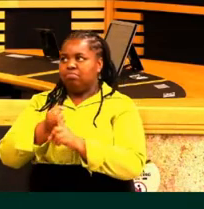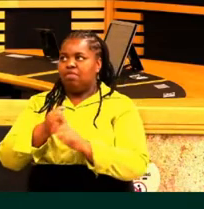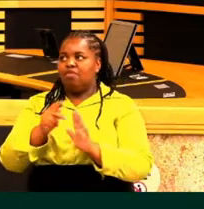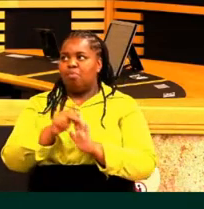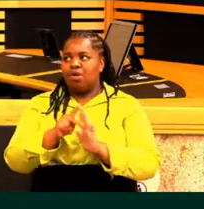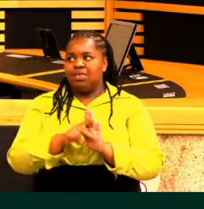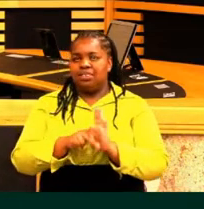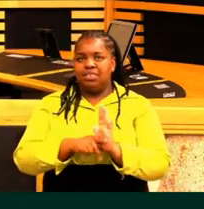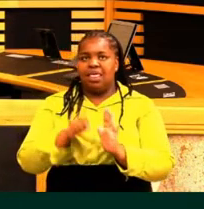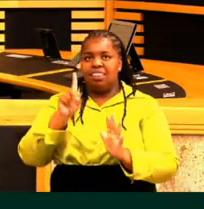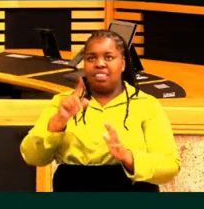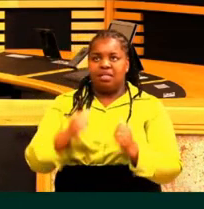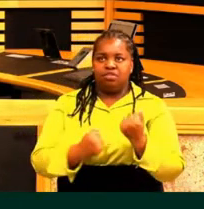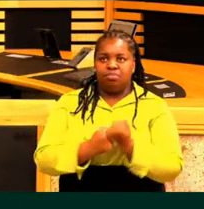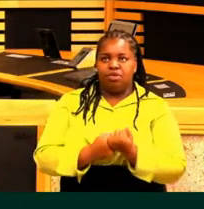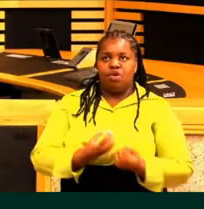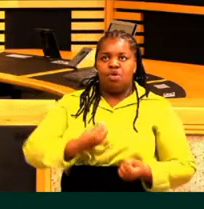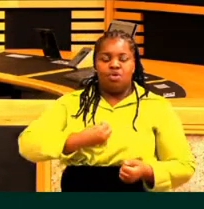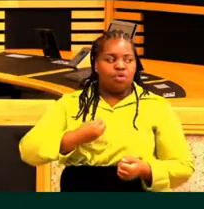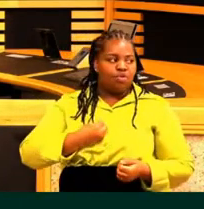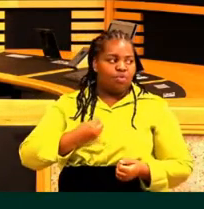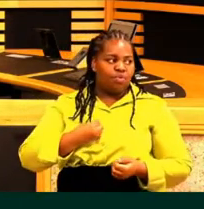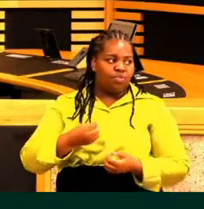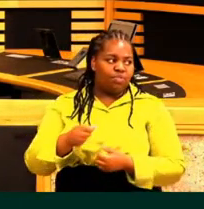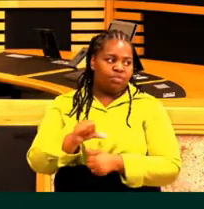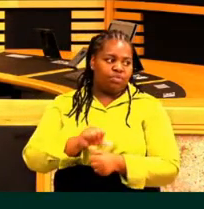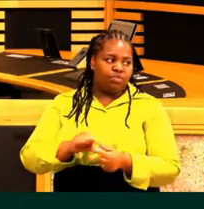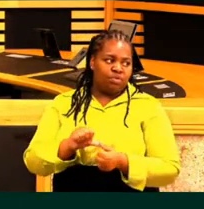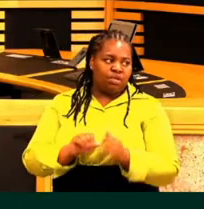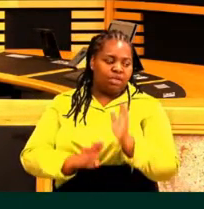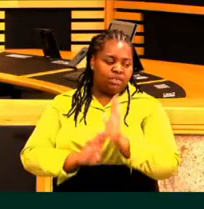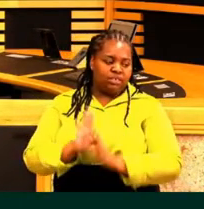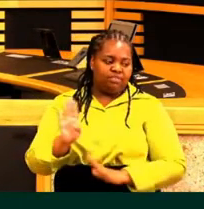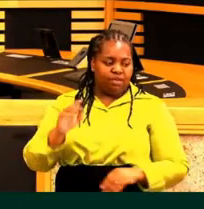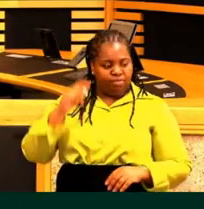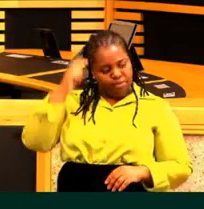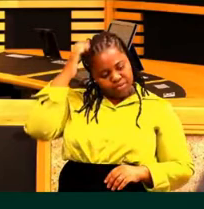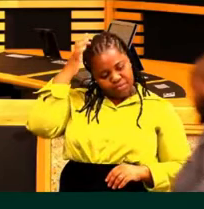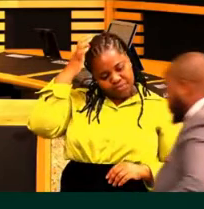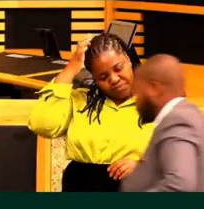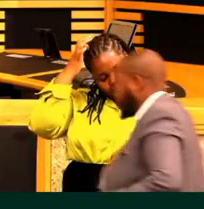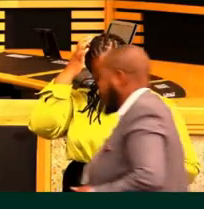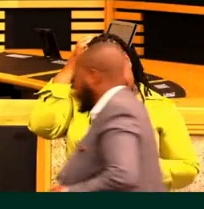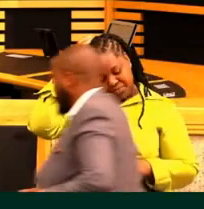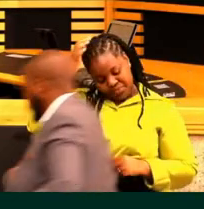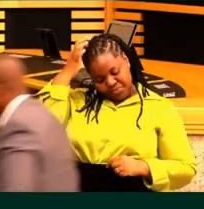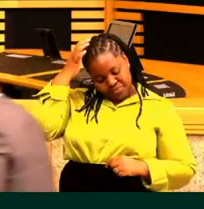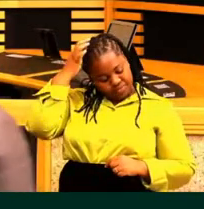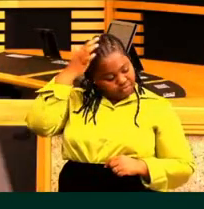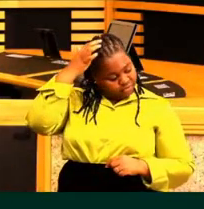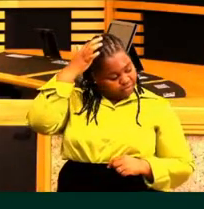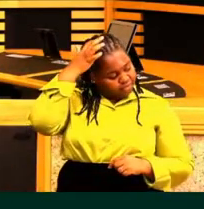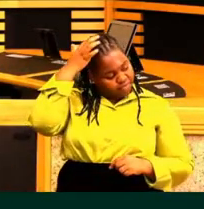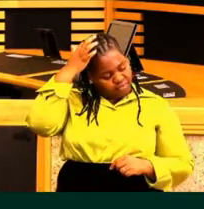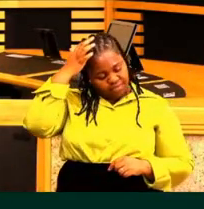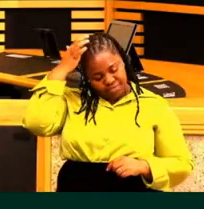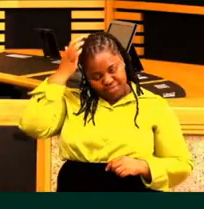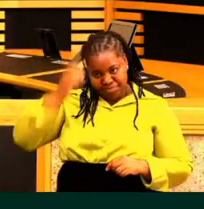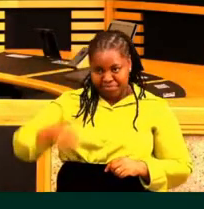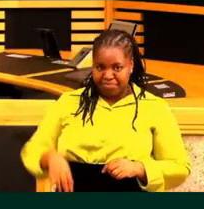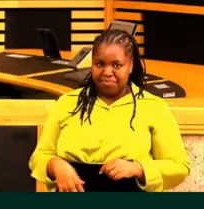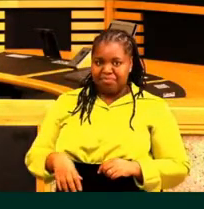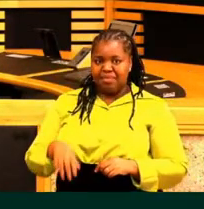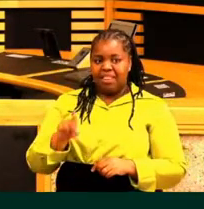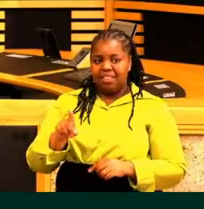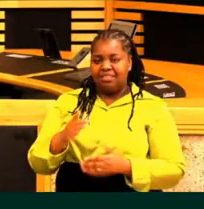that support Youth socio-economic Empowerment and development as well as digital digital inclusion this